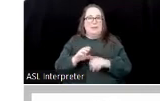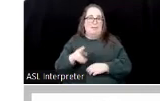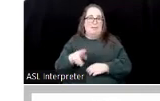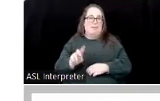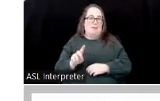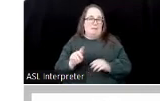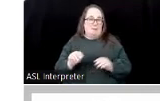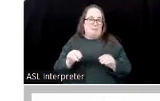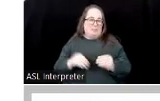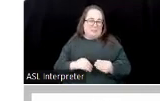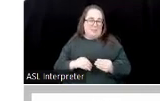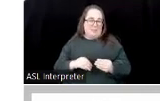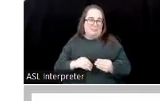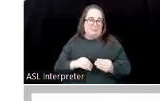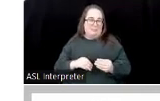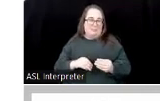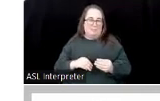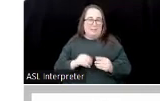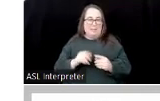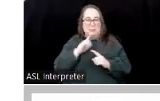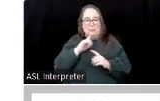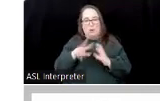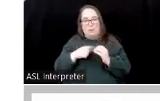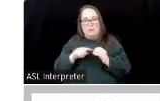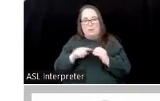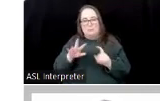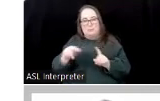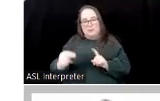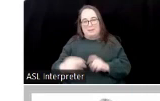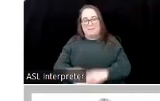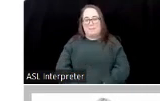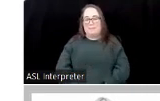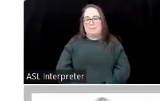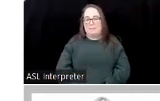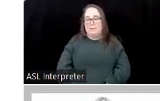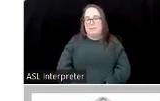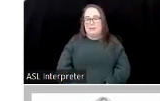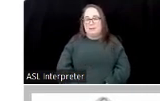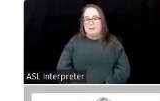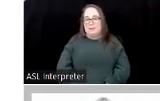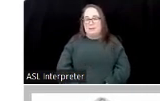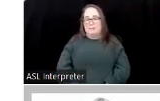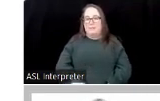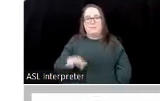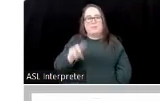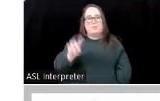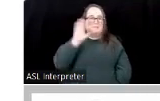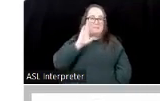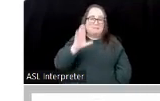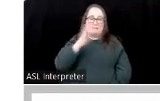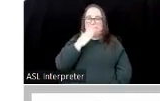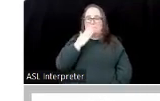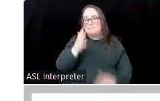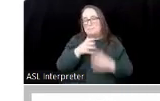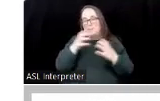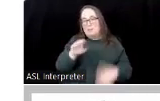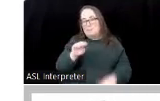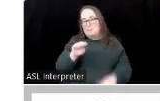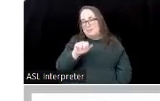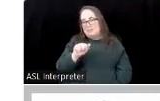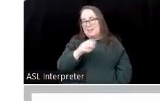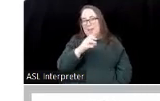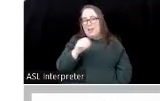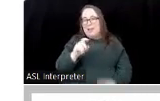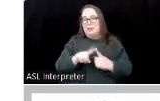to pick things up from the housing resources perspective. Richard. Thank you so much, Melissa, and to